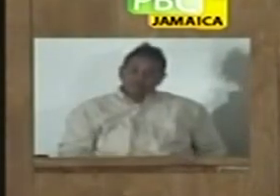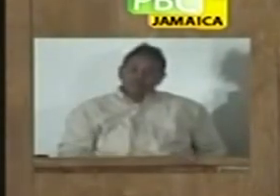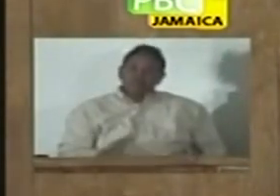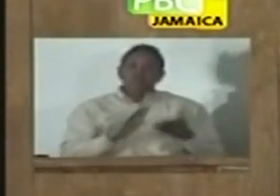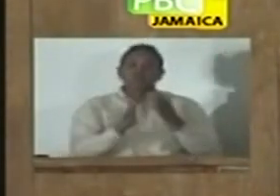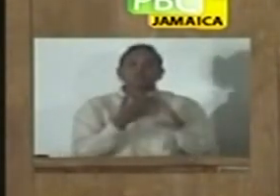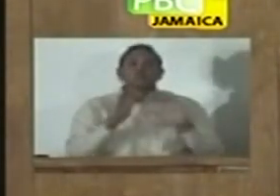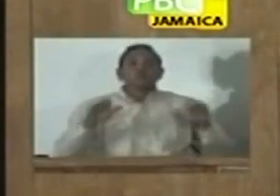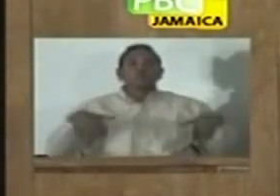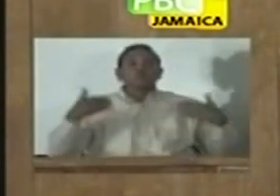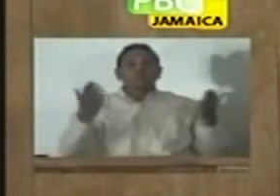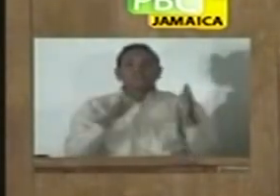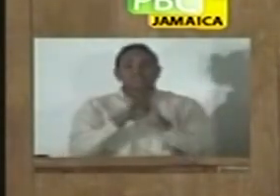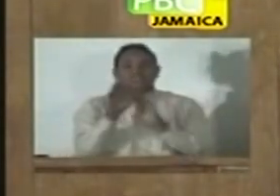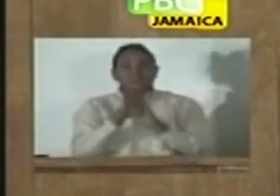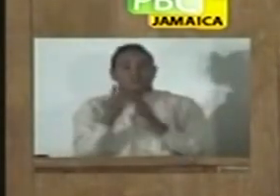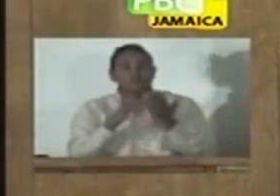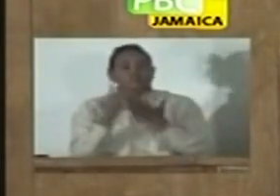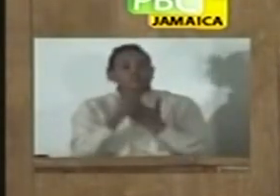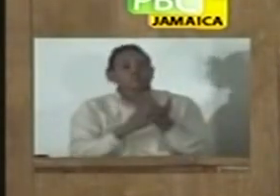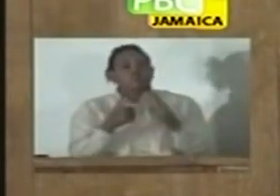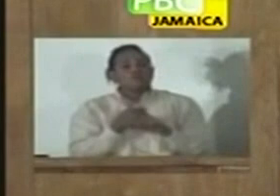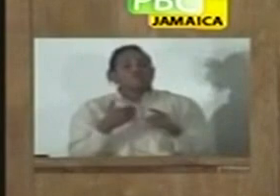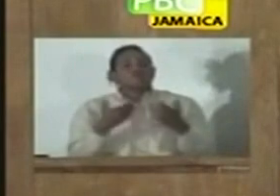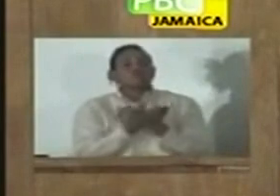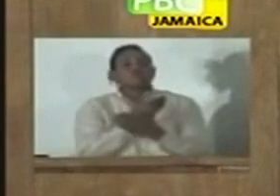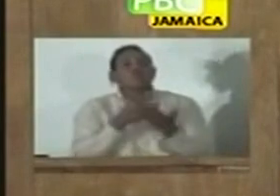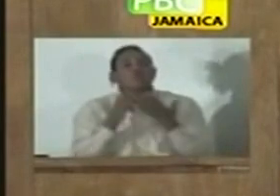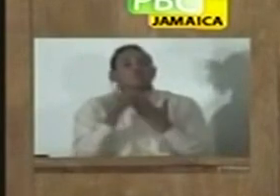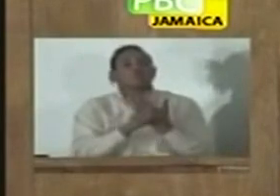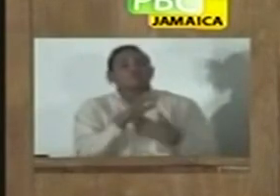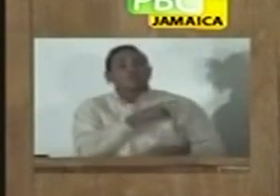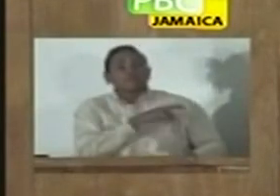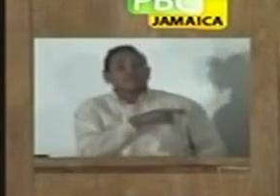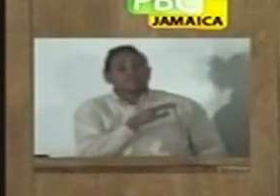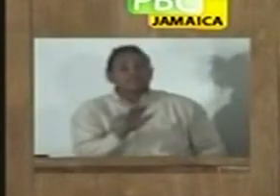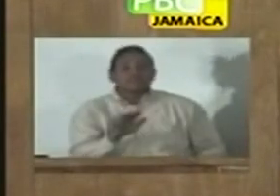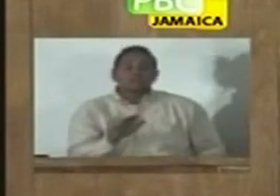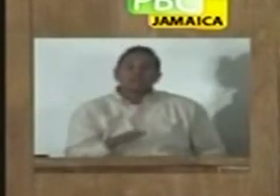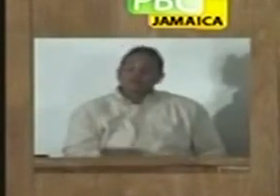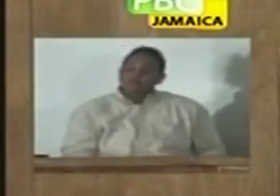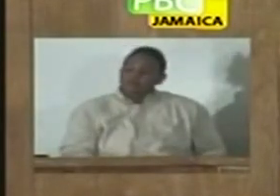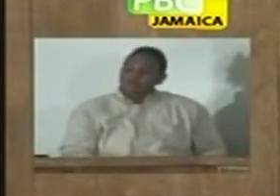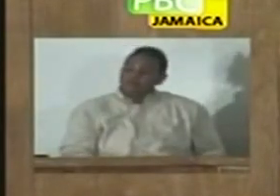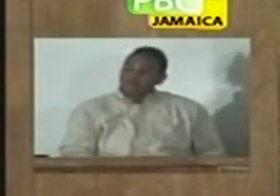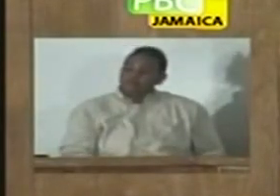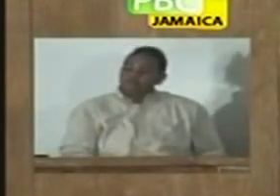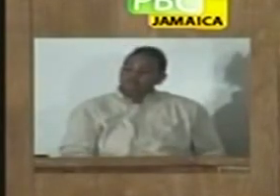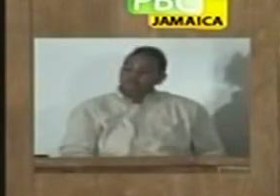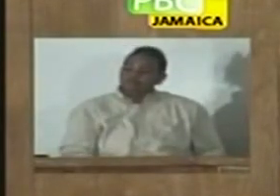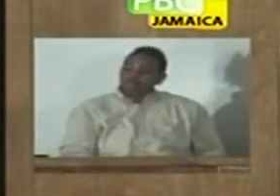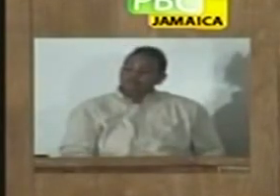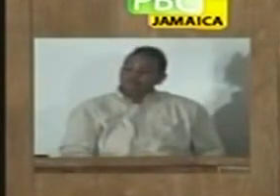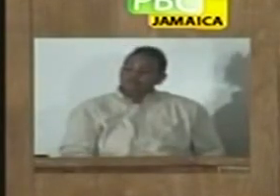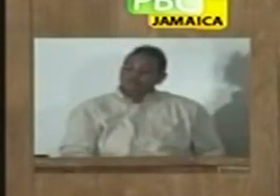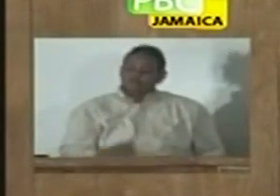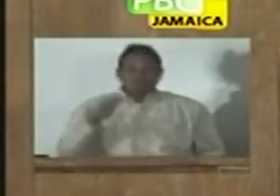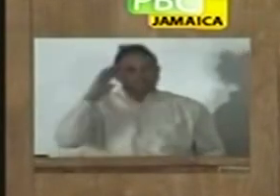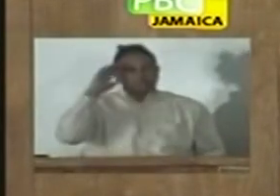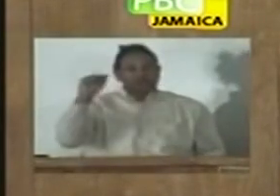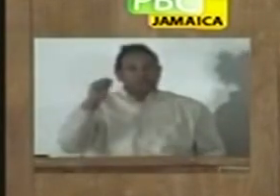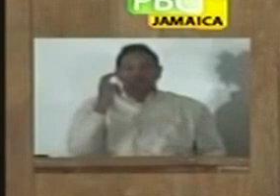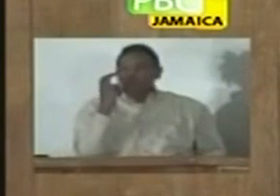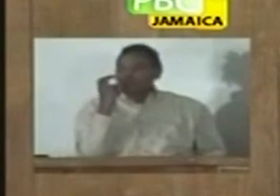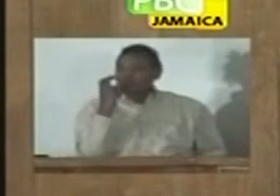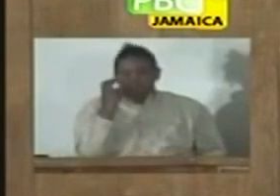redevelopment program, renewal program benefited. Mr. President, there can be no doubt,